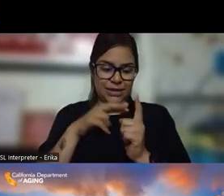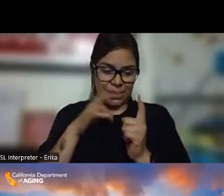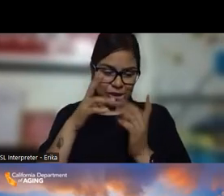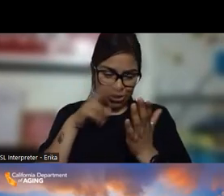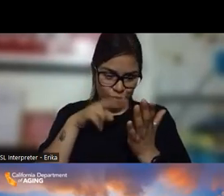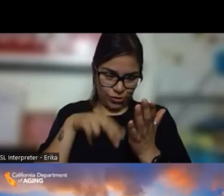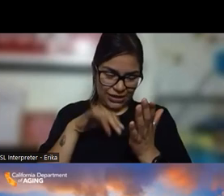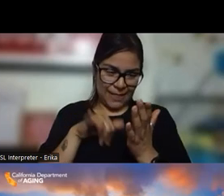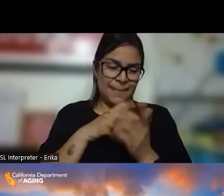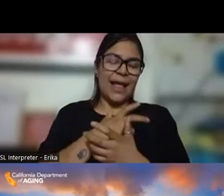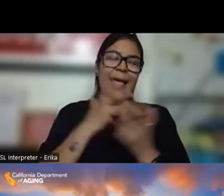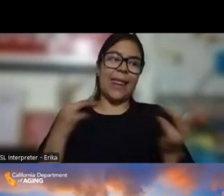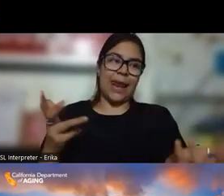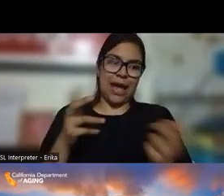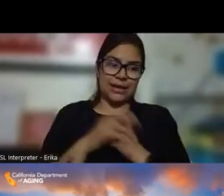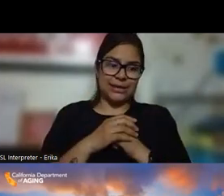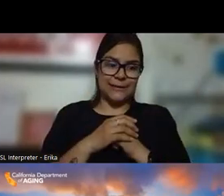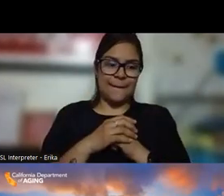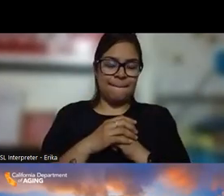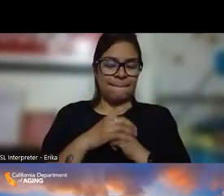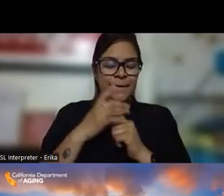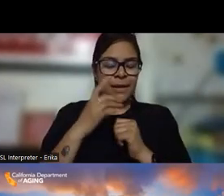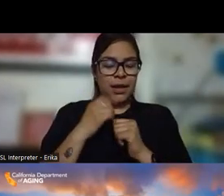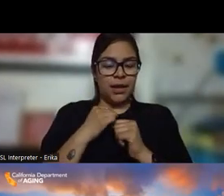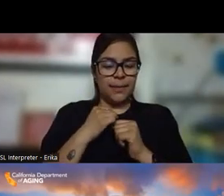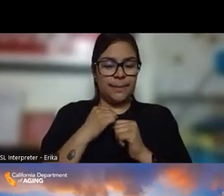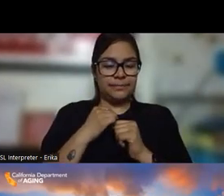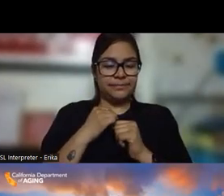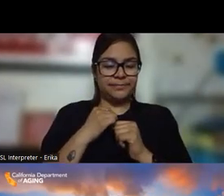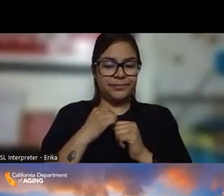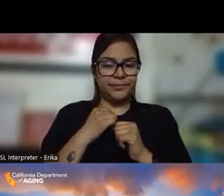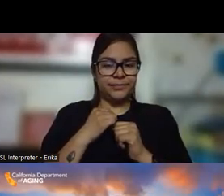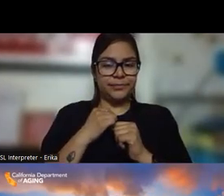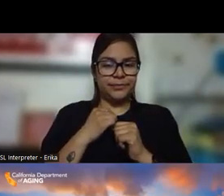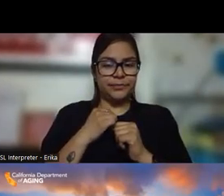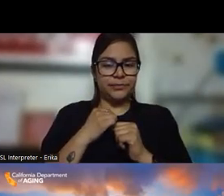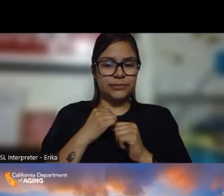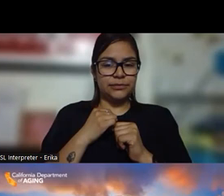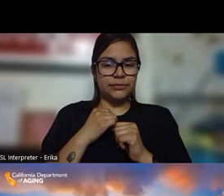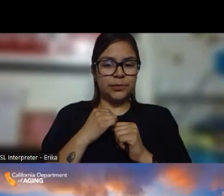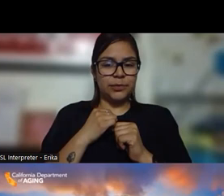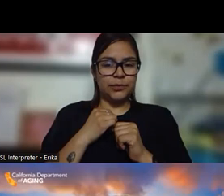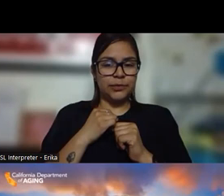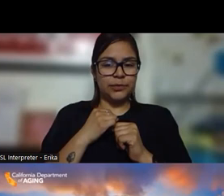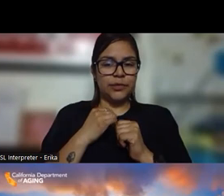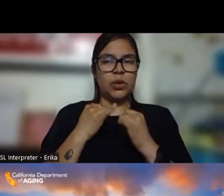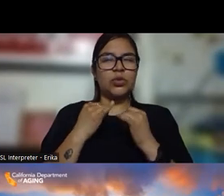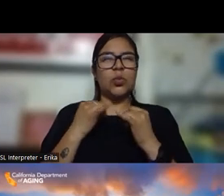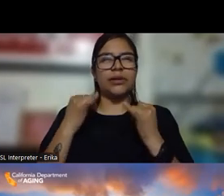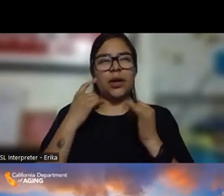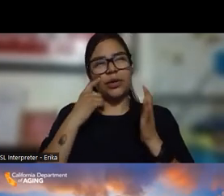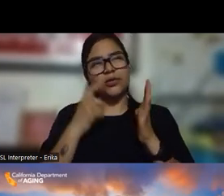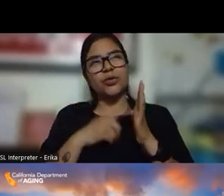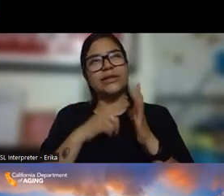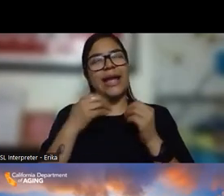Well, we have some who are just really honed in already on